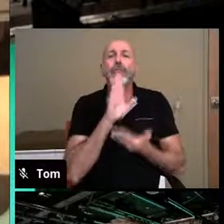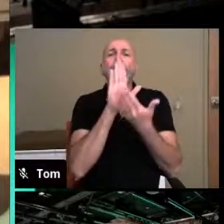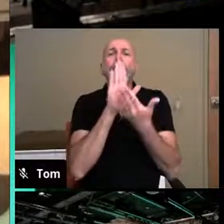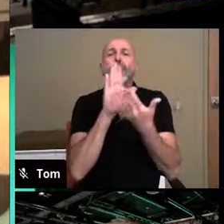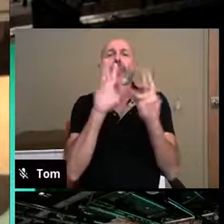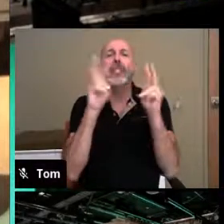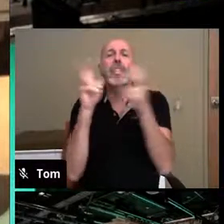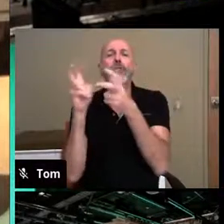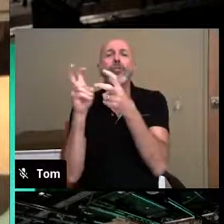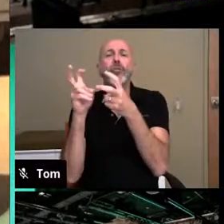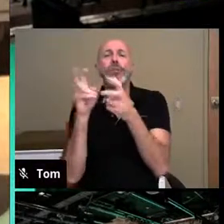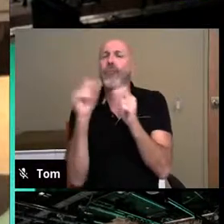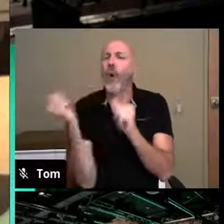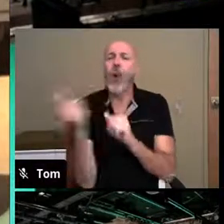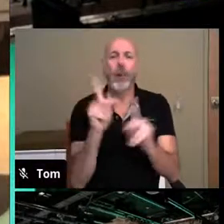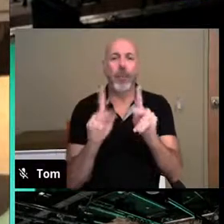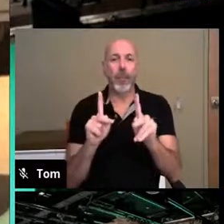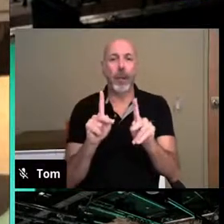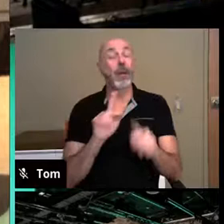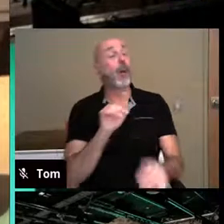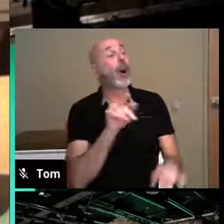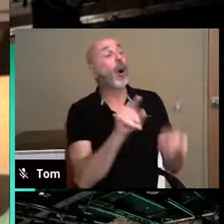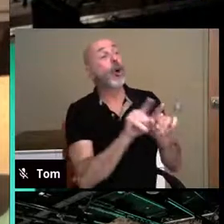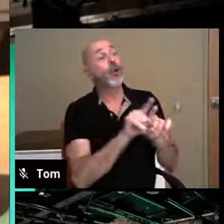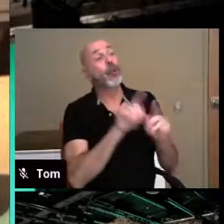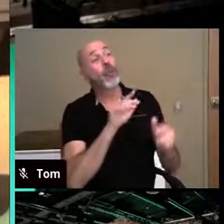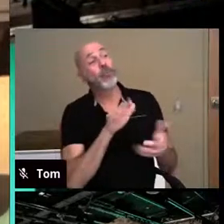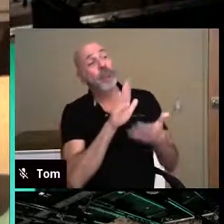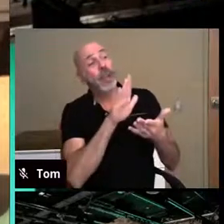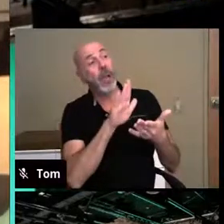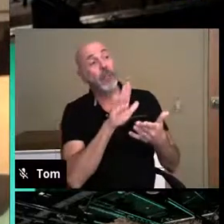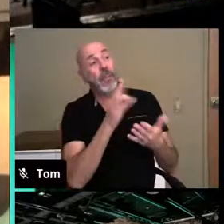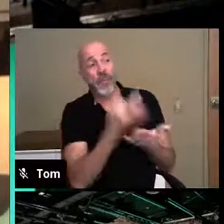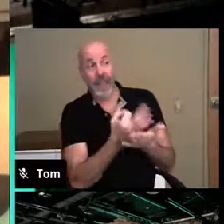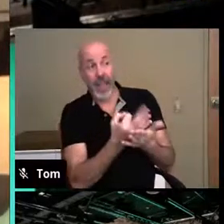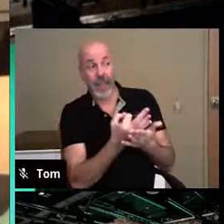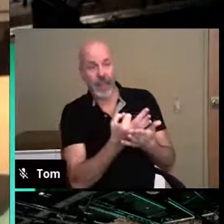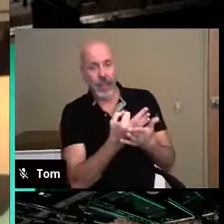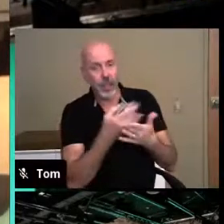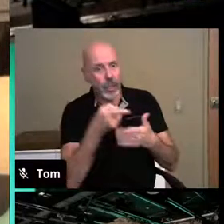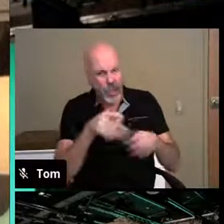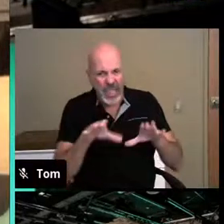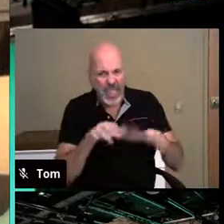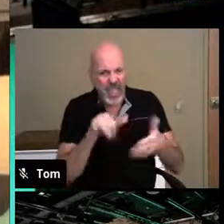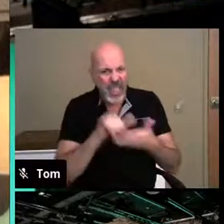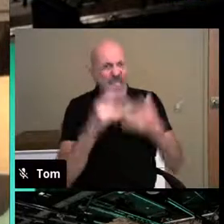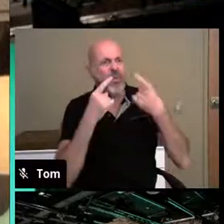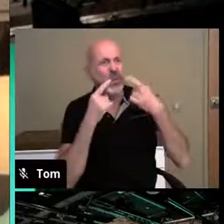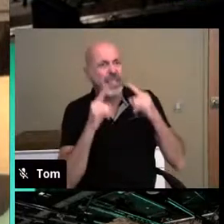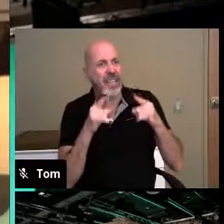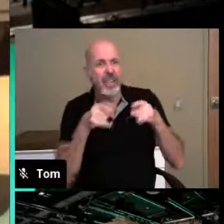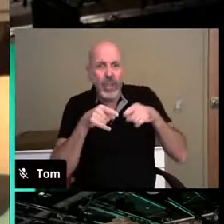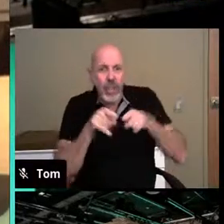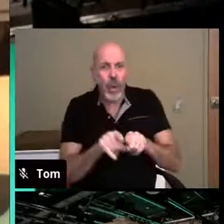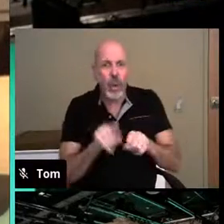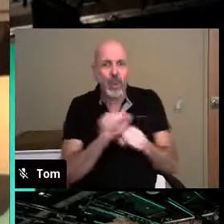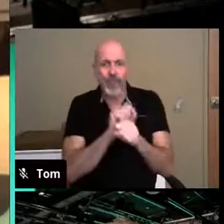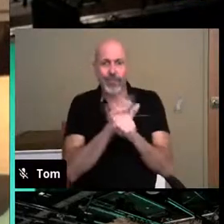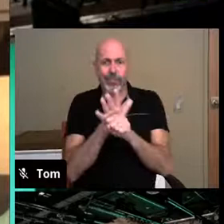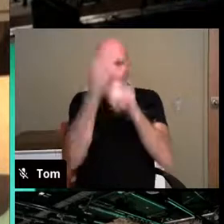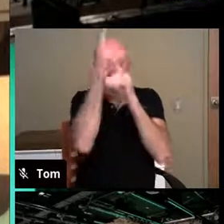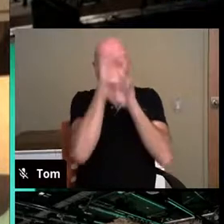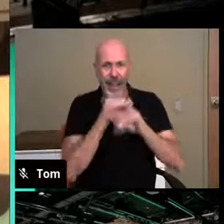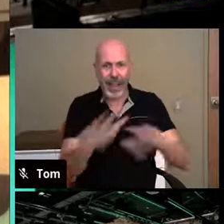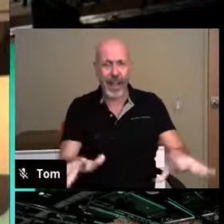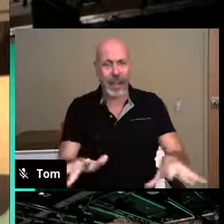universally. Yeah, let's also bring up the fact that you did this during a pandemic, which a lot of people that are watching this are going,